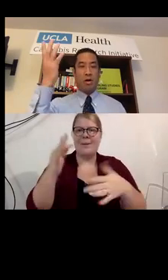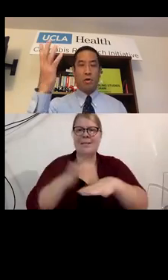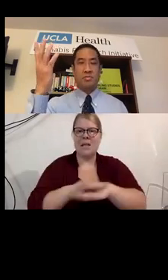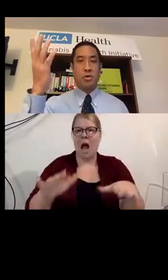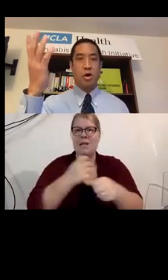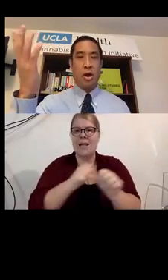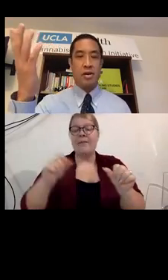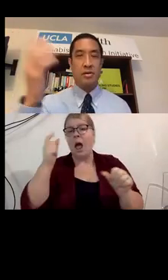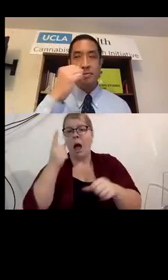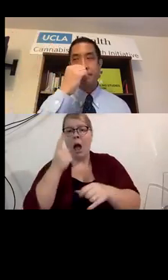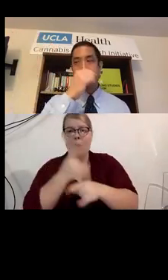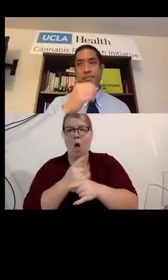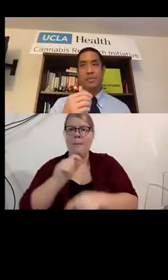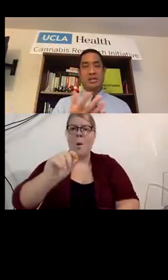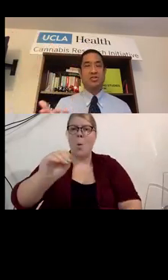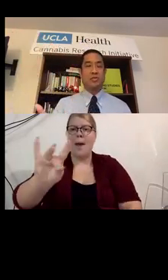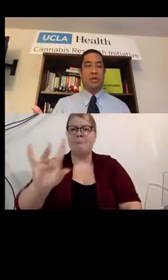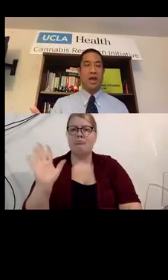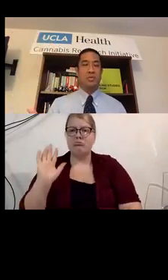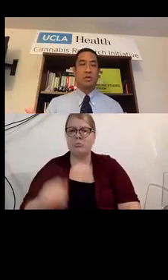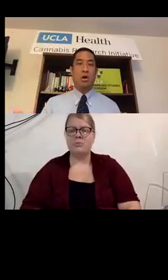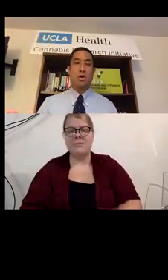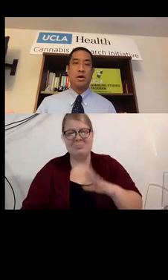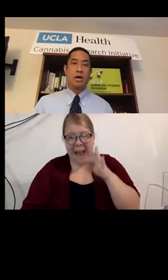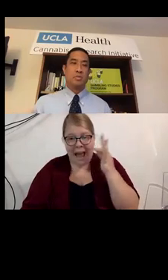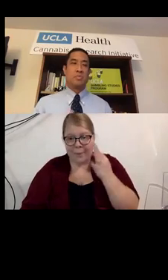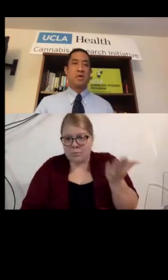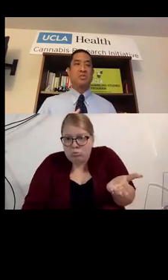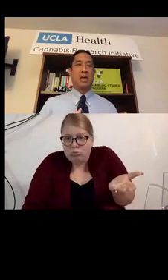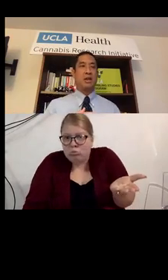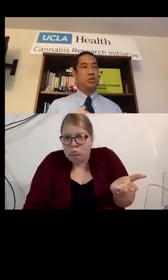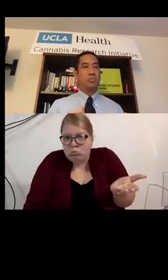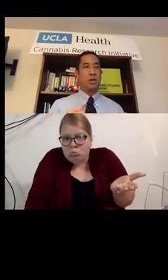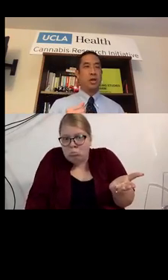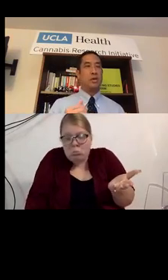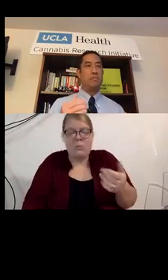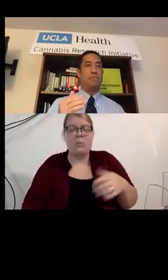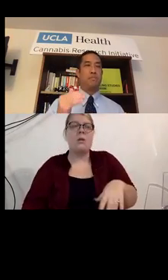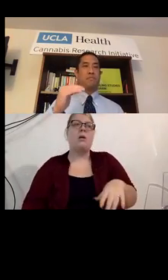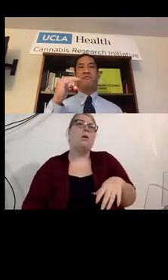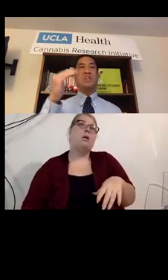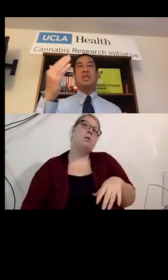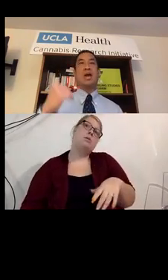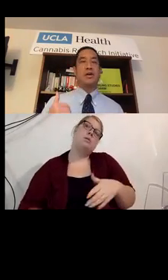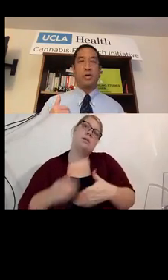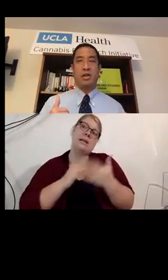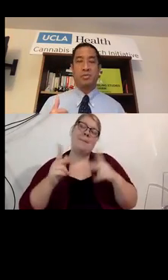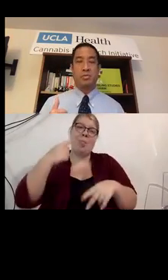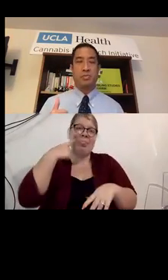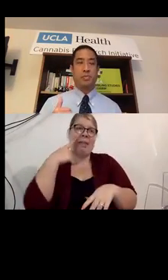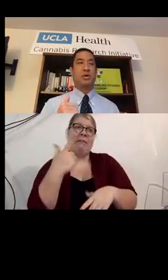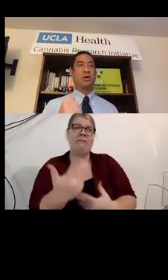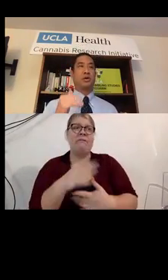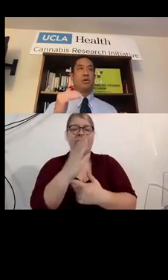alcohol, of course, is 0.08, but that's not true for cannabis at all. Some people have said it should be 50 nanograms